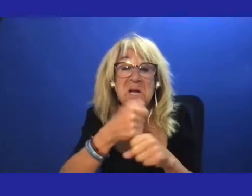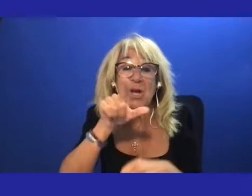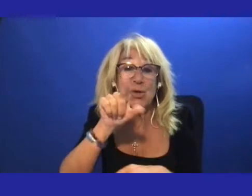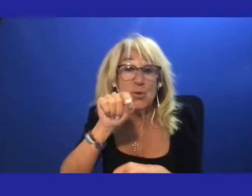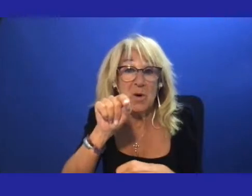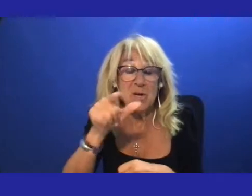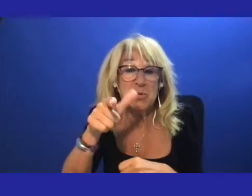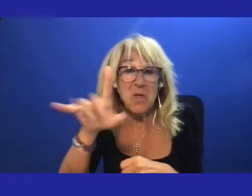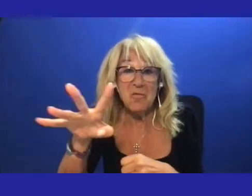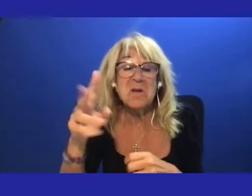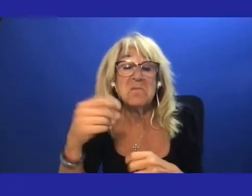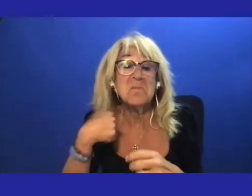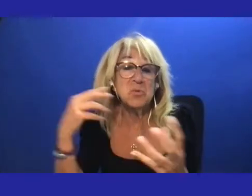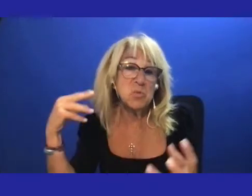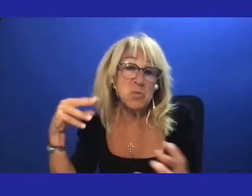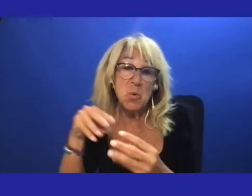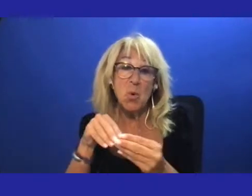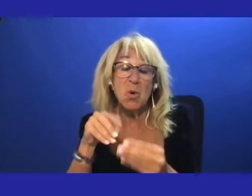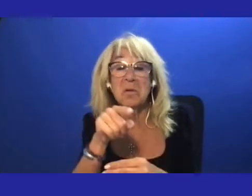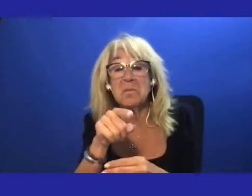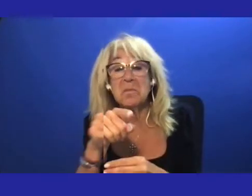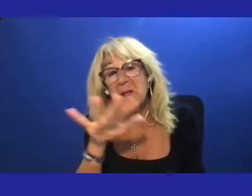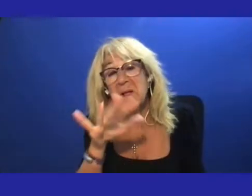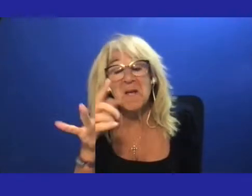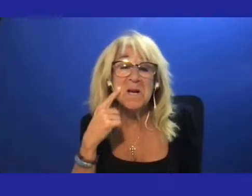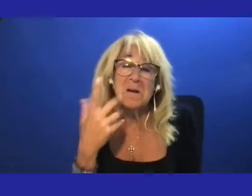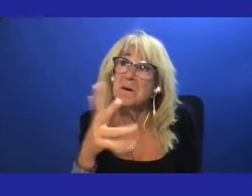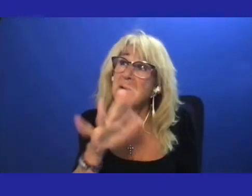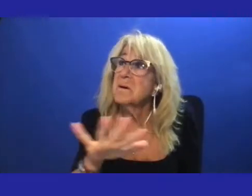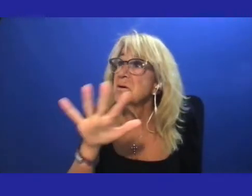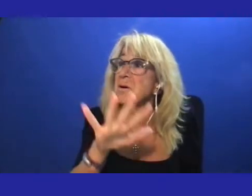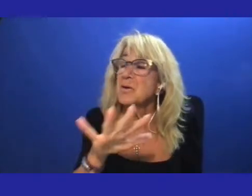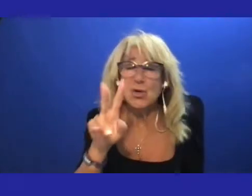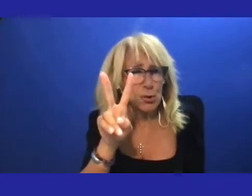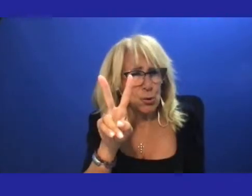total of, I think it was